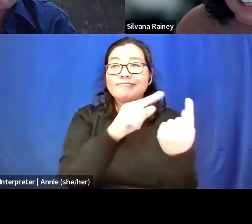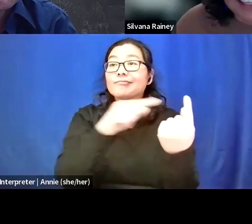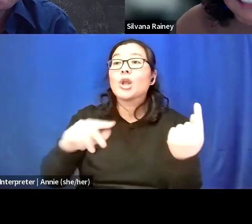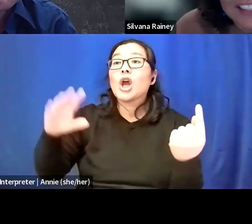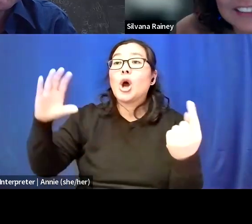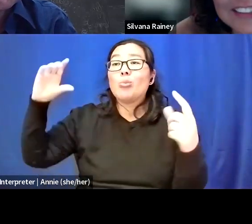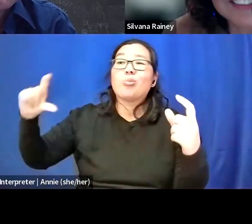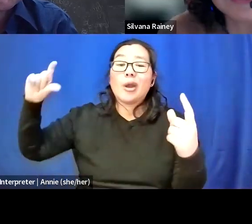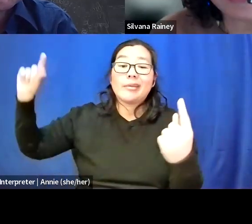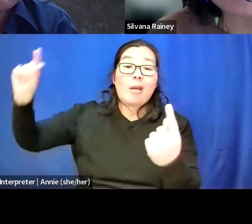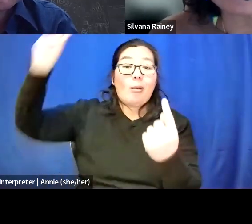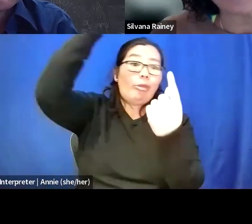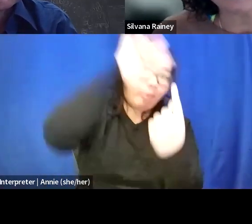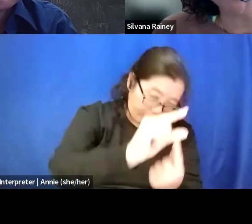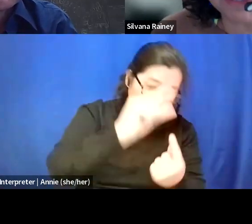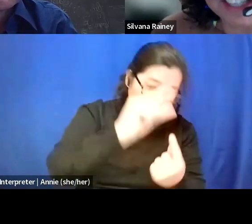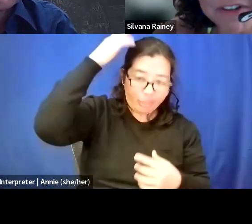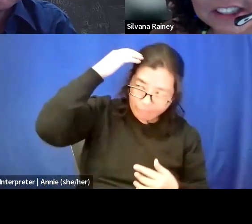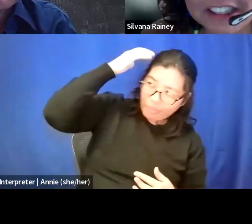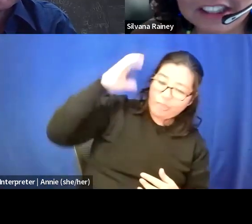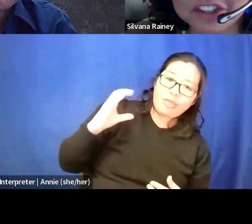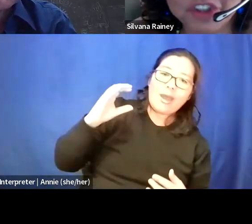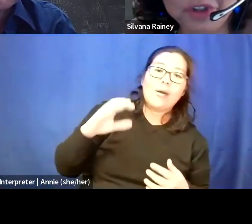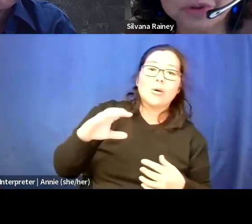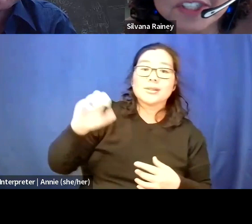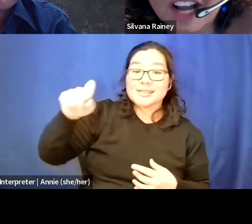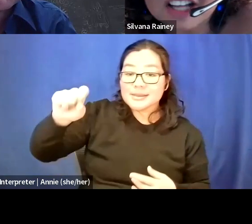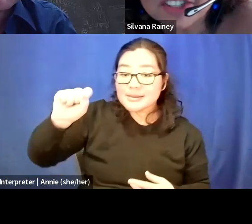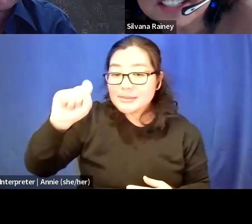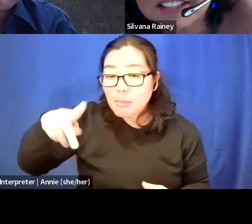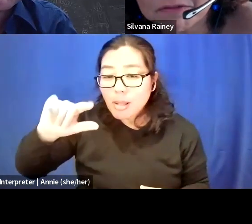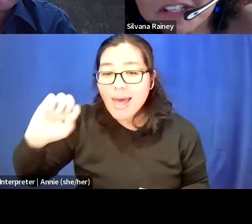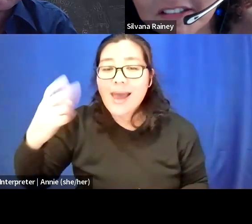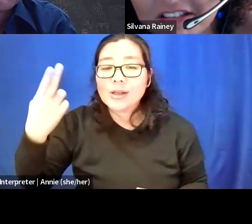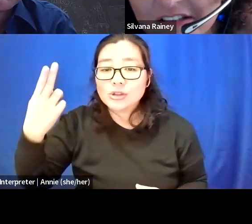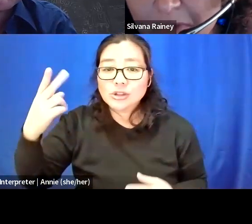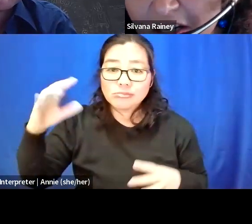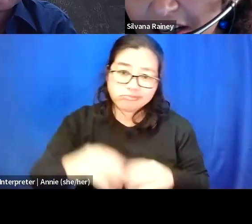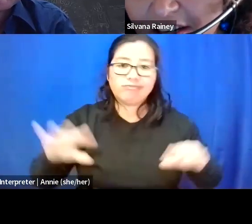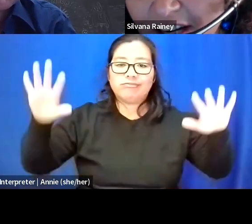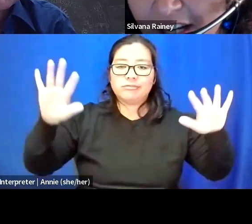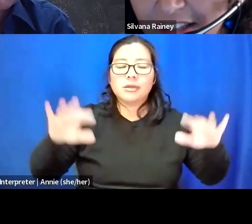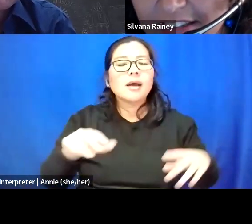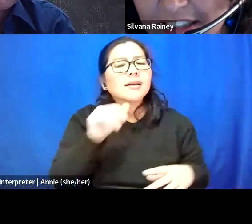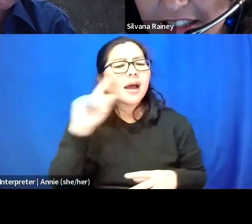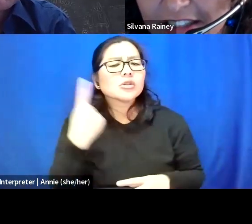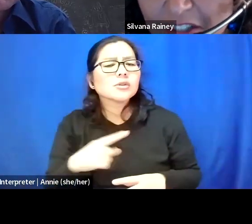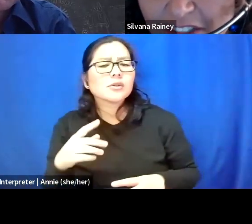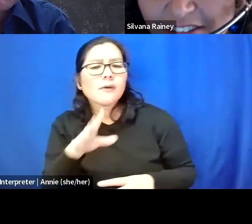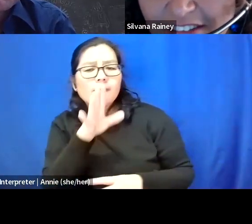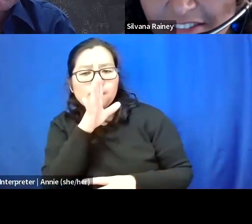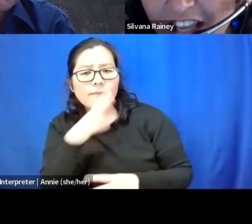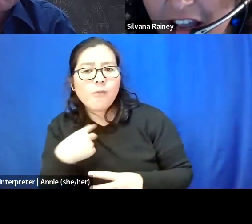or, that's the kind of thing I want to hear too. It's not just the voices, but